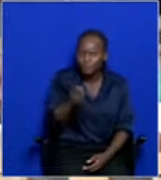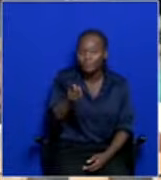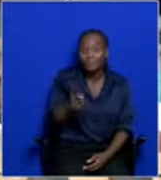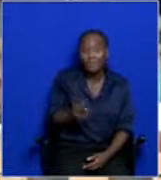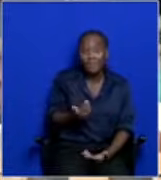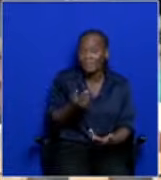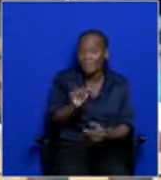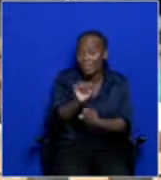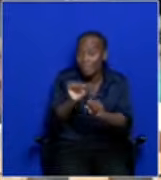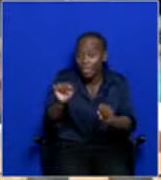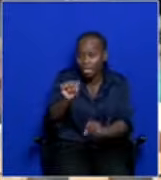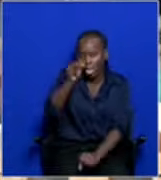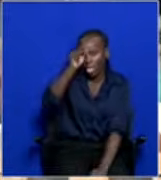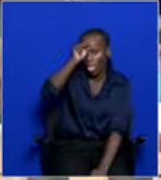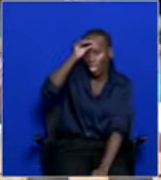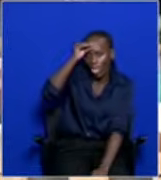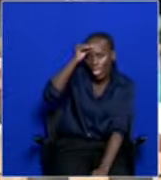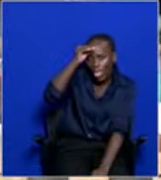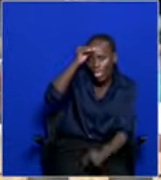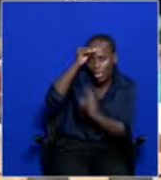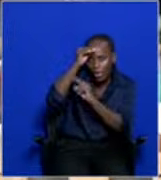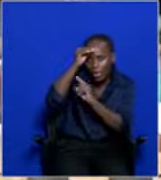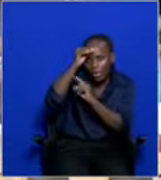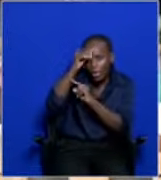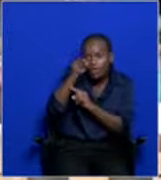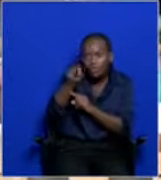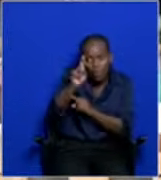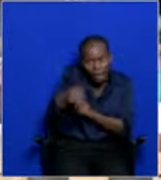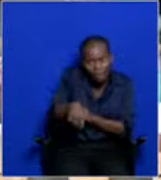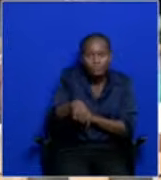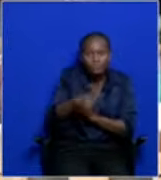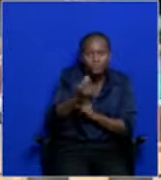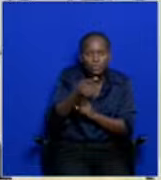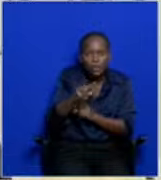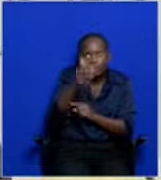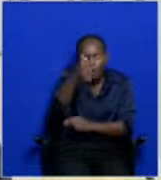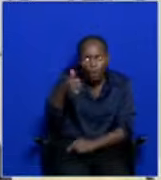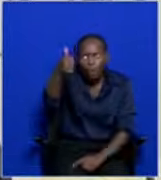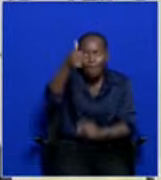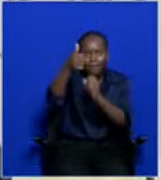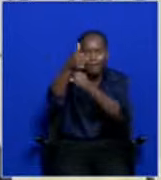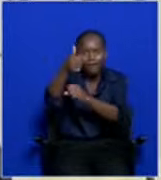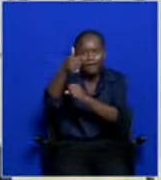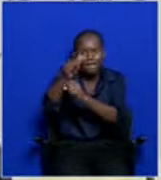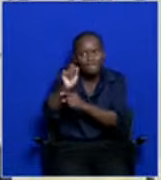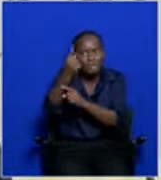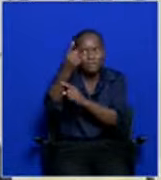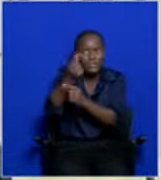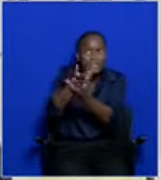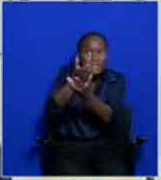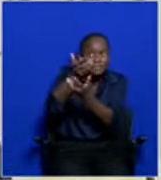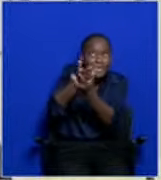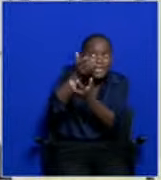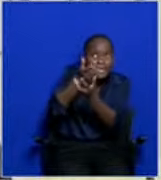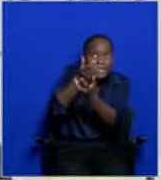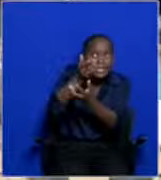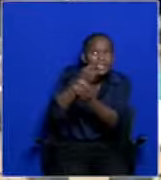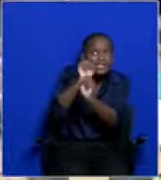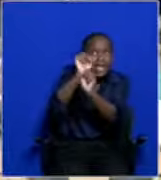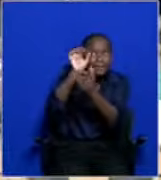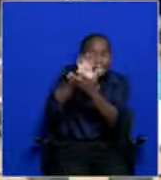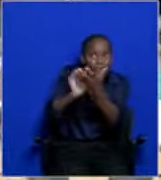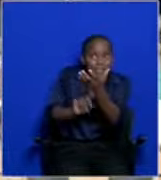would need to speak to a commander to get a commander statement where their members are involved. Is there that kind of education